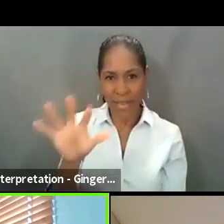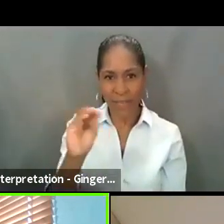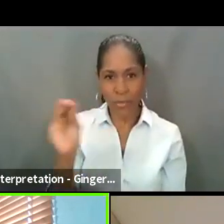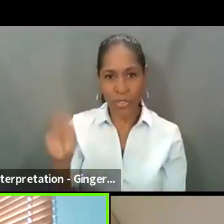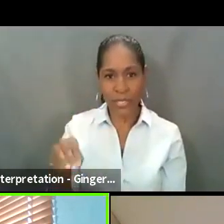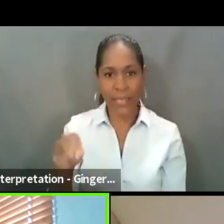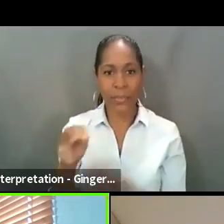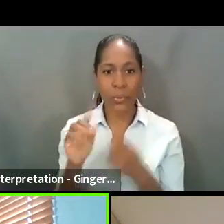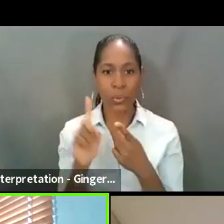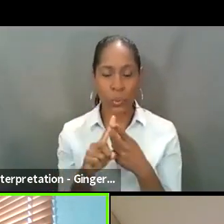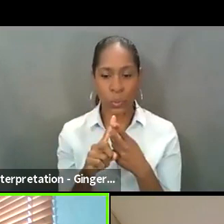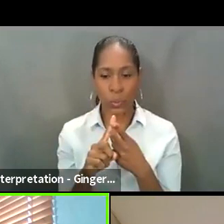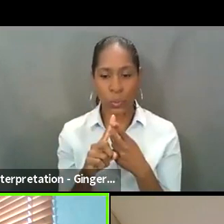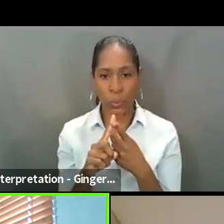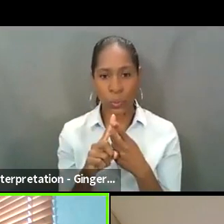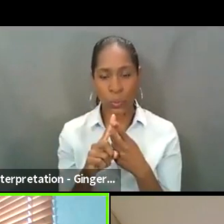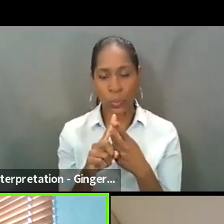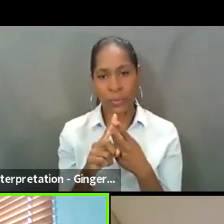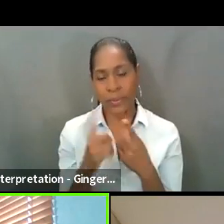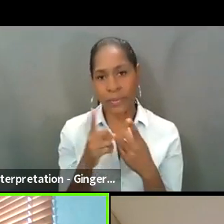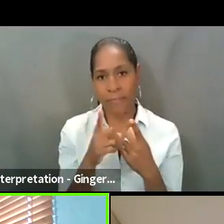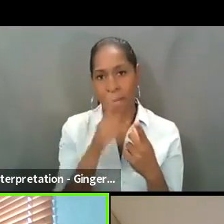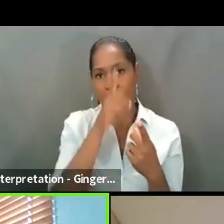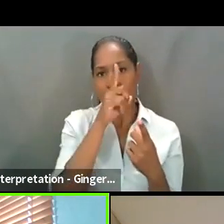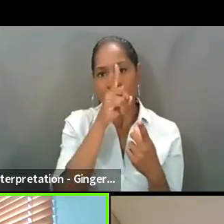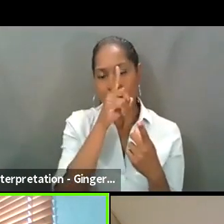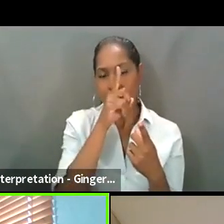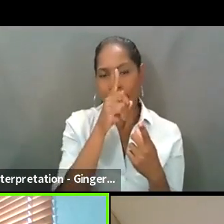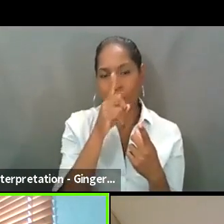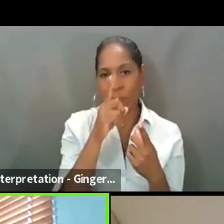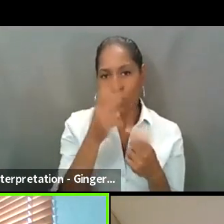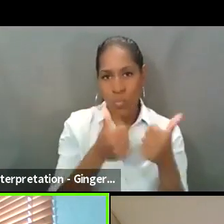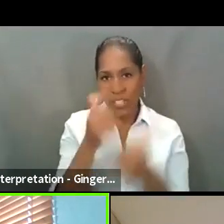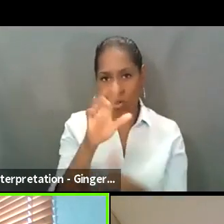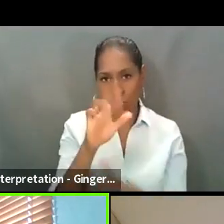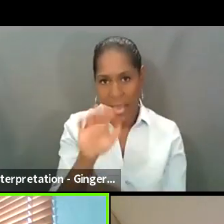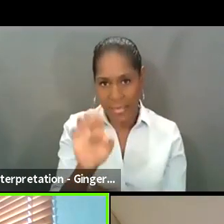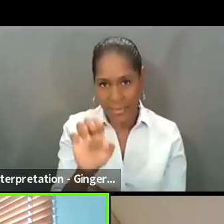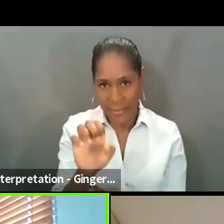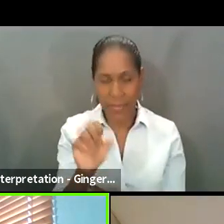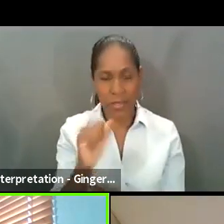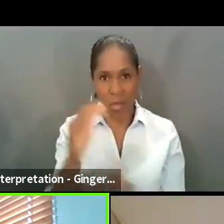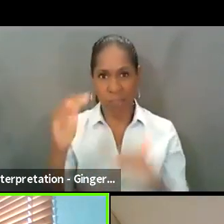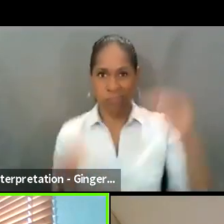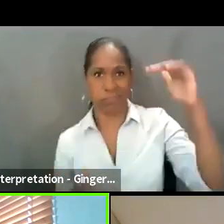to, undisclosed races. So we do have a problem,